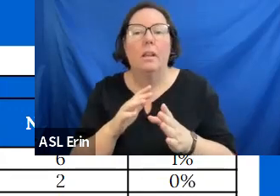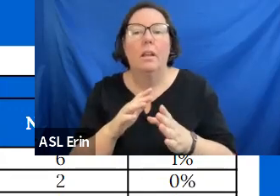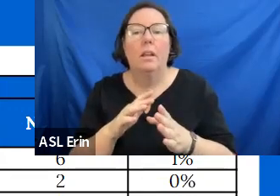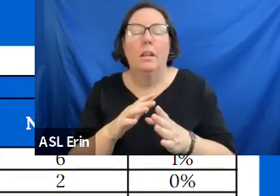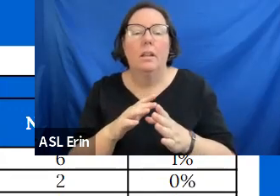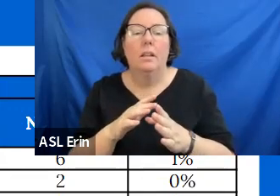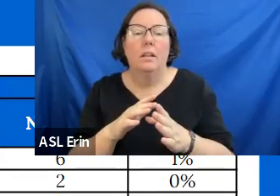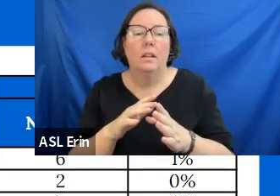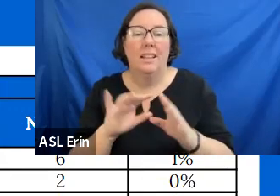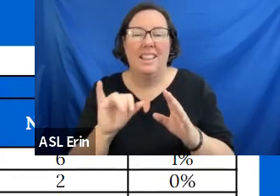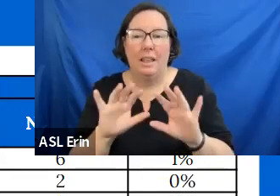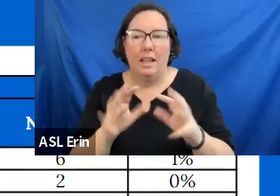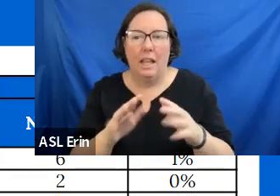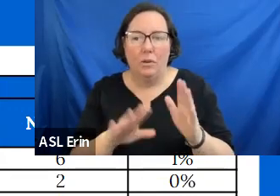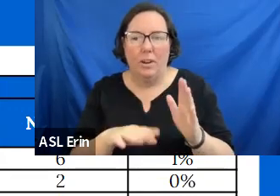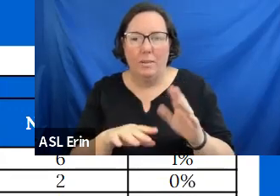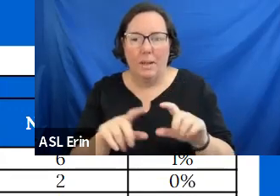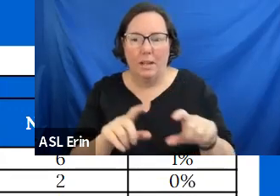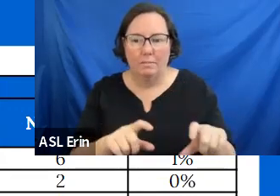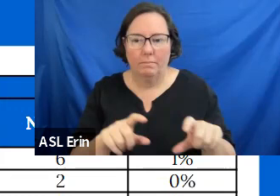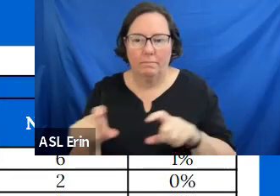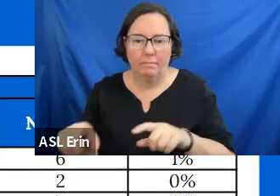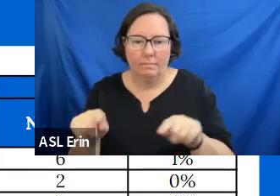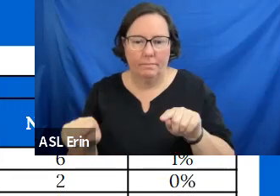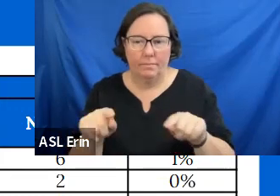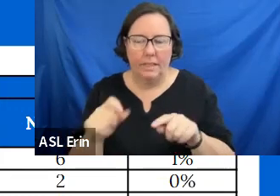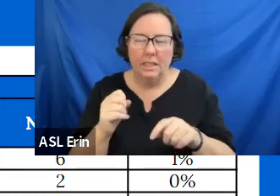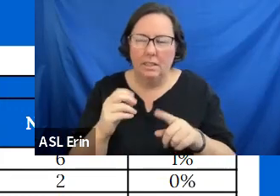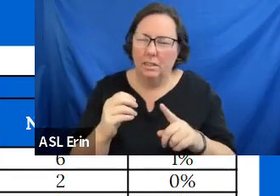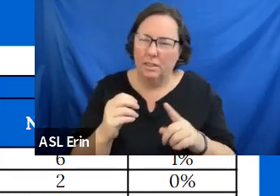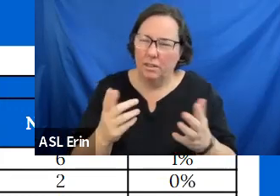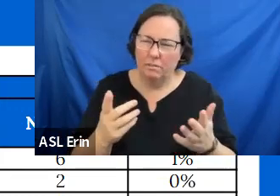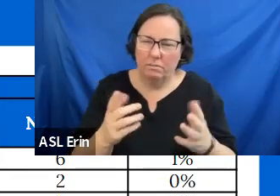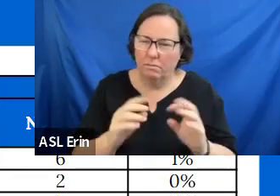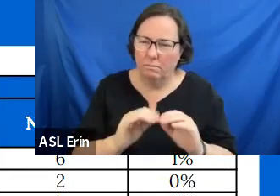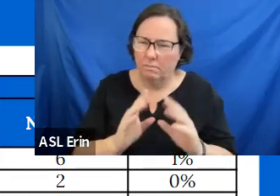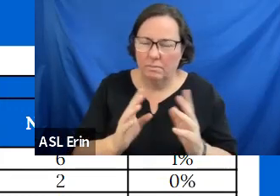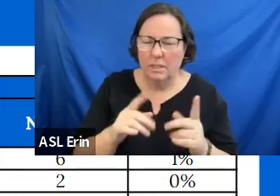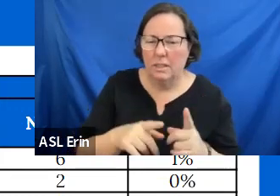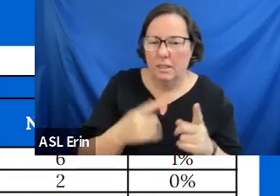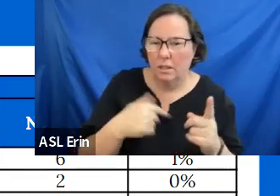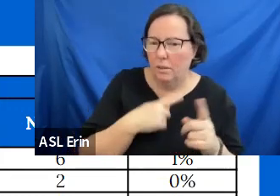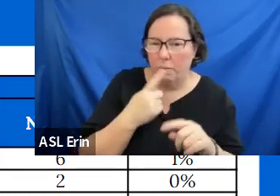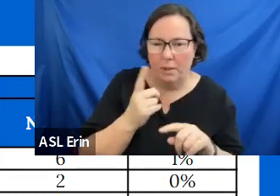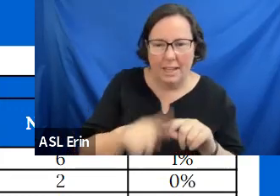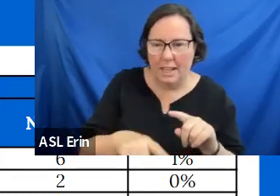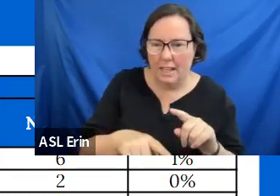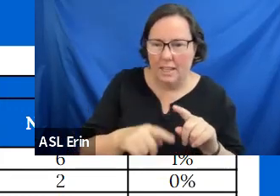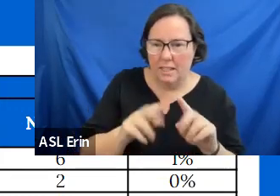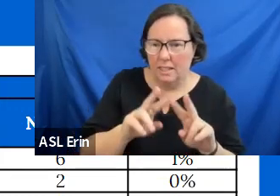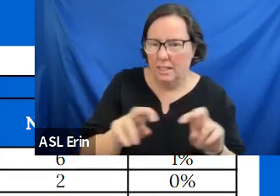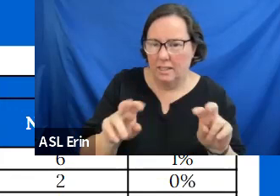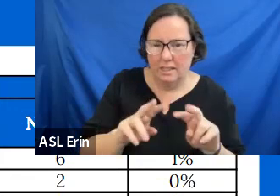homeless / DCF category at the bottom. So are we unable to